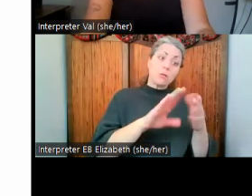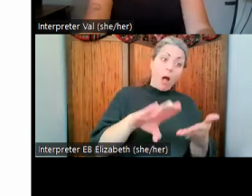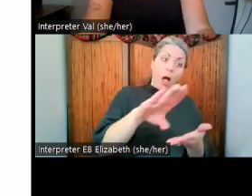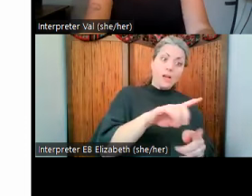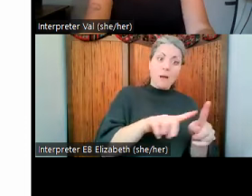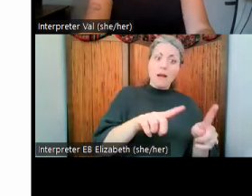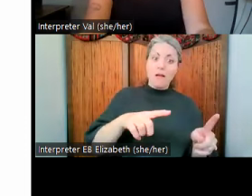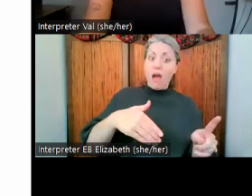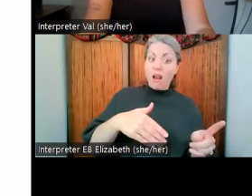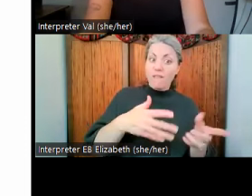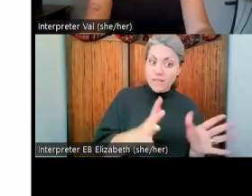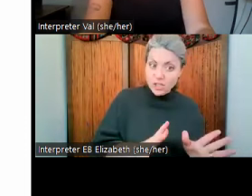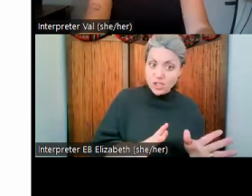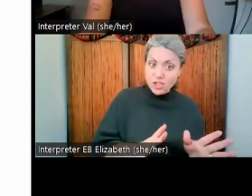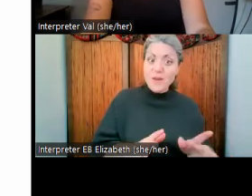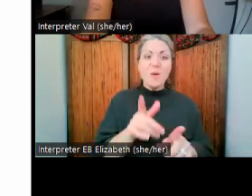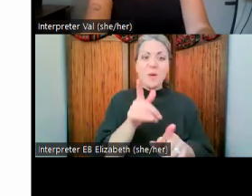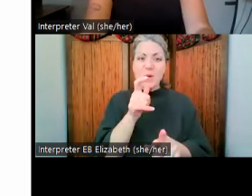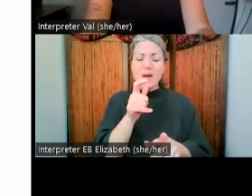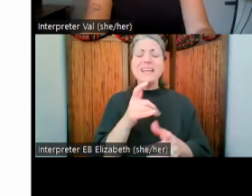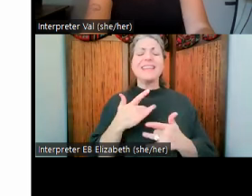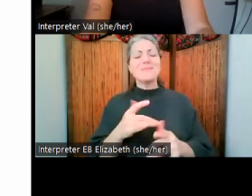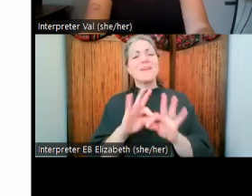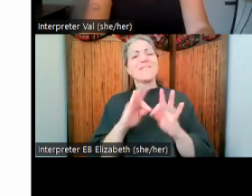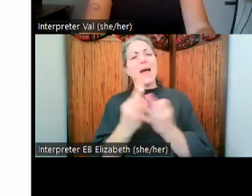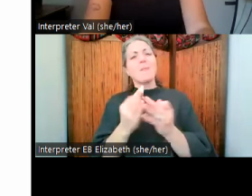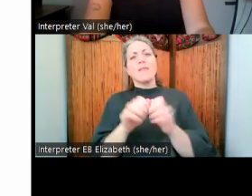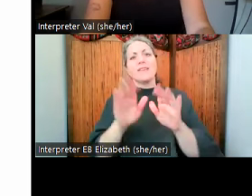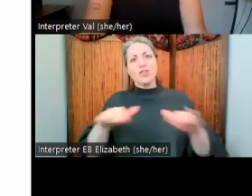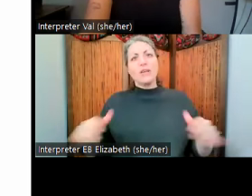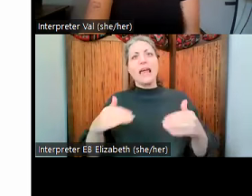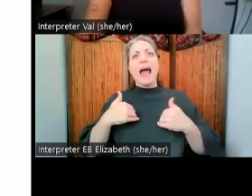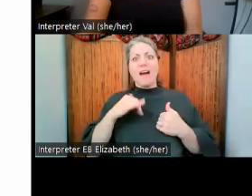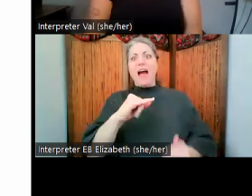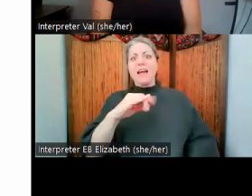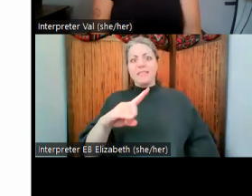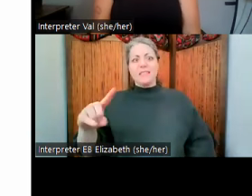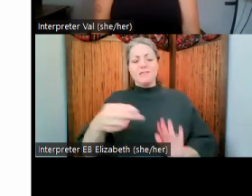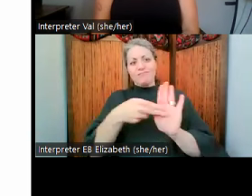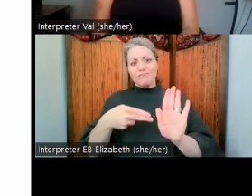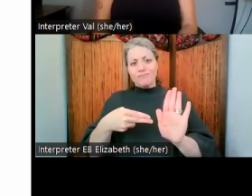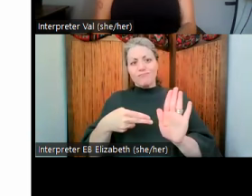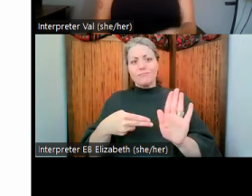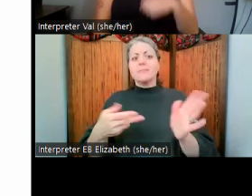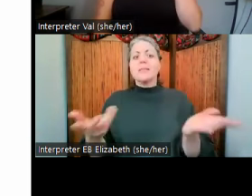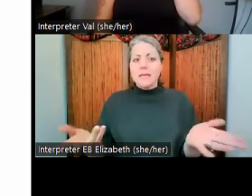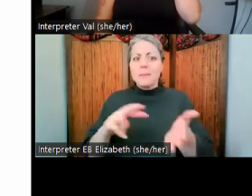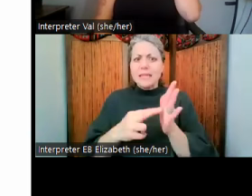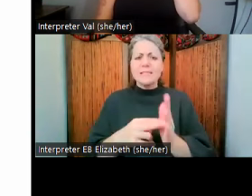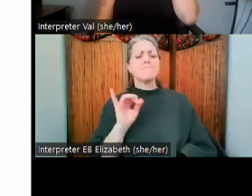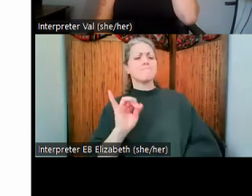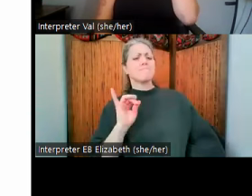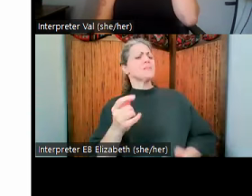be more likely to be families with a child with a developmental diagnosis. So suggesting that there is something that is occurring perhaps